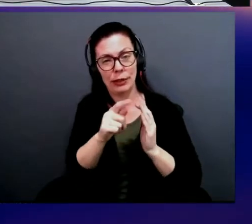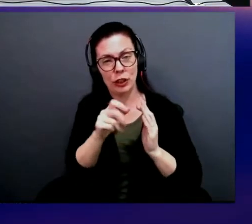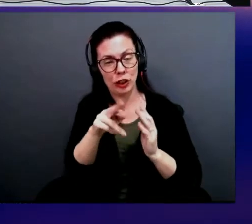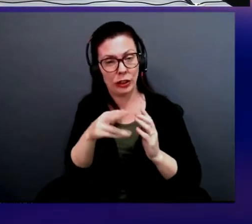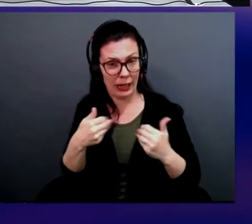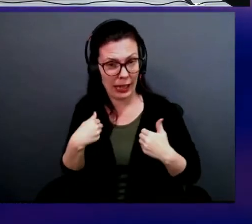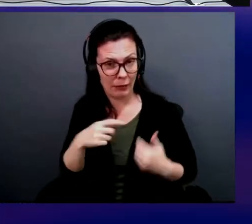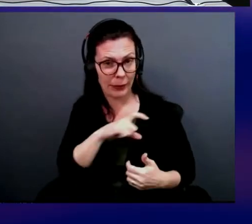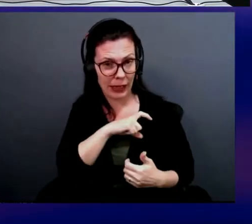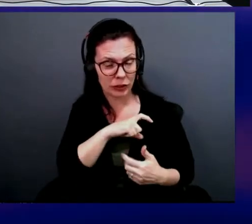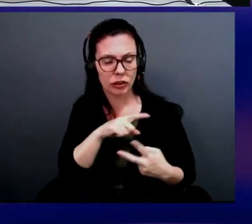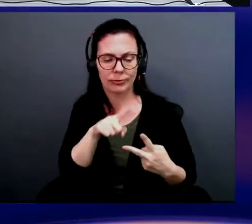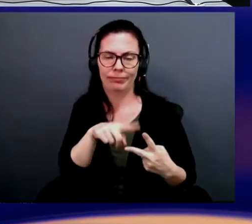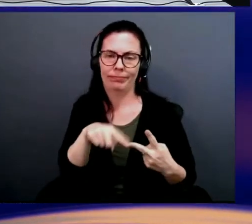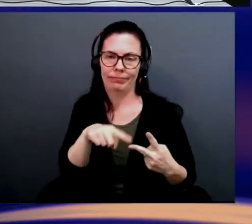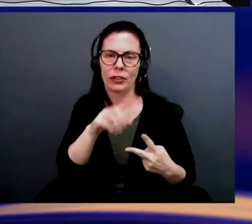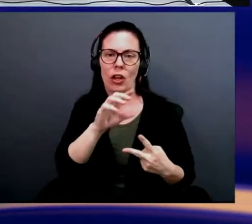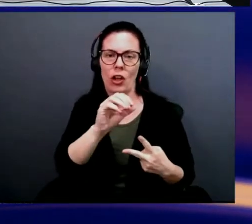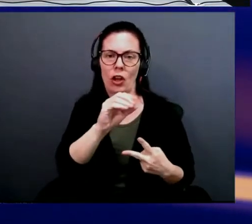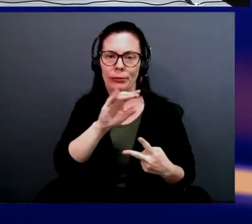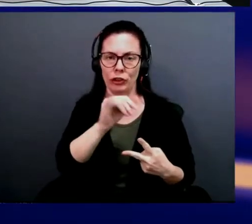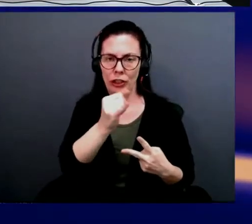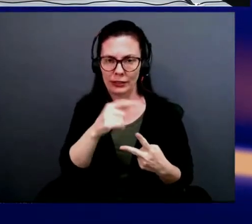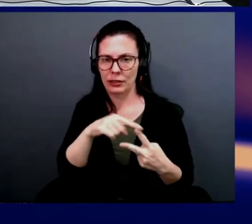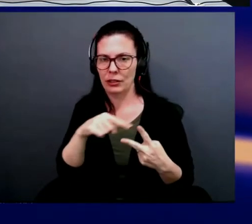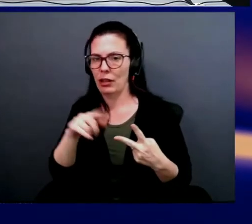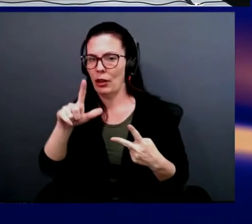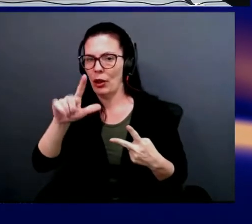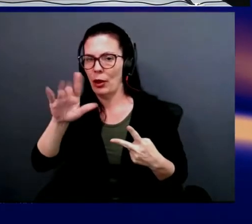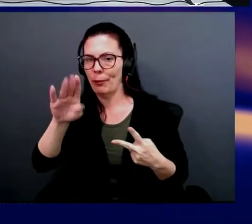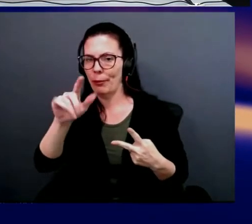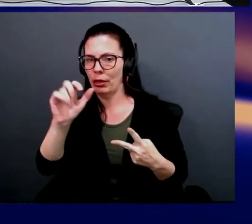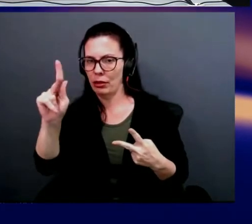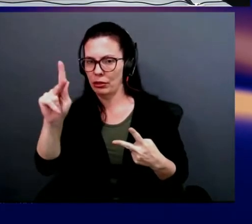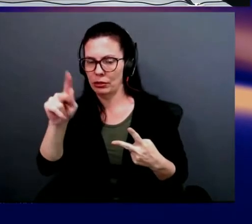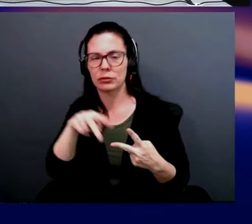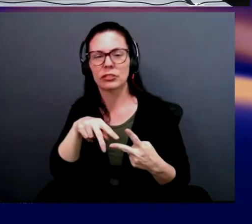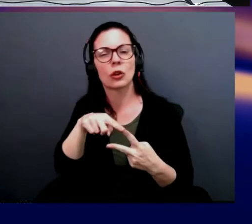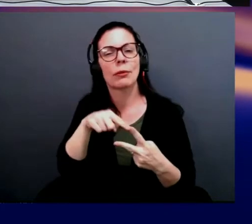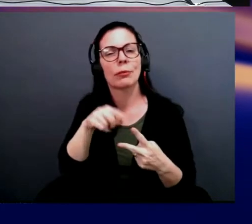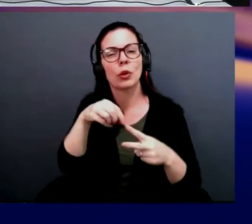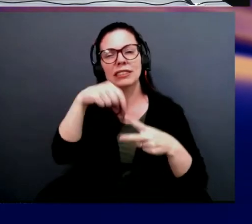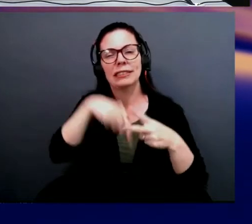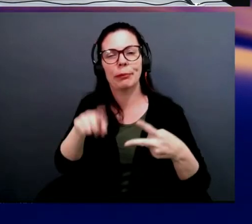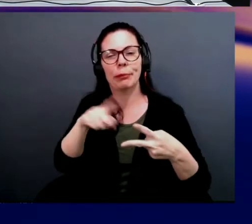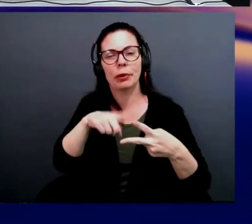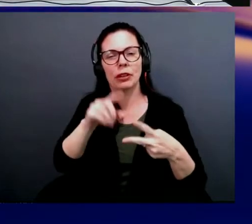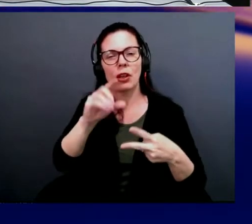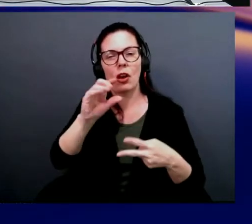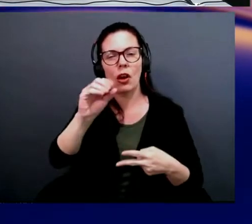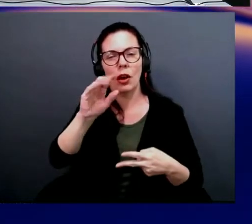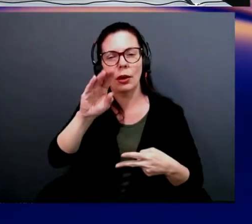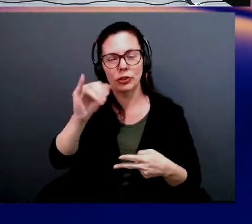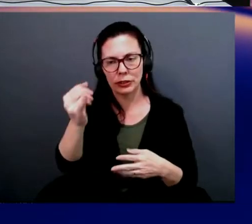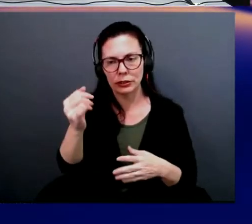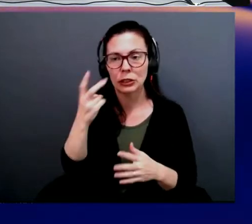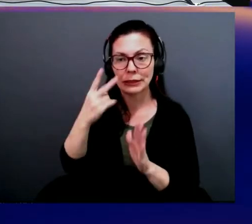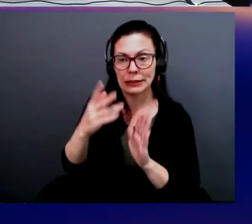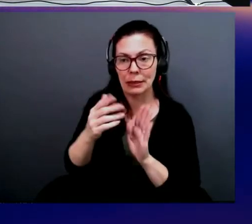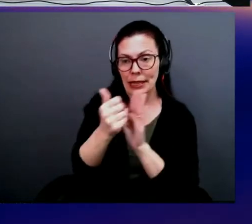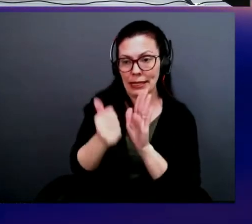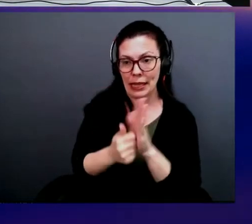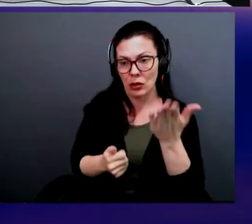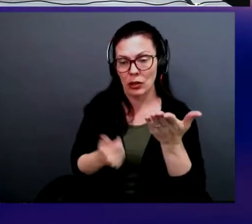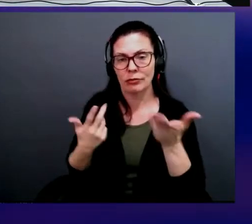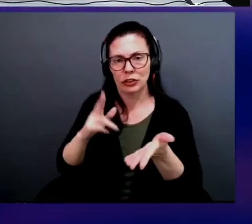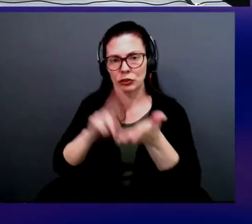object and block ones. Okay. Let's dive a little deeper into the object learning plan. In this account, you'll see that I've already enrolled